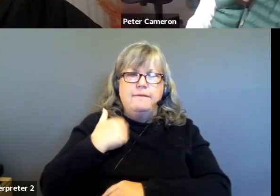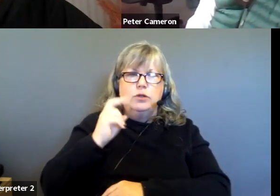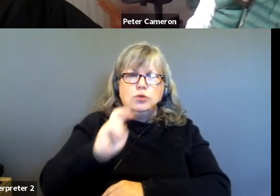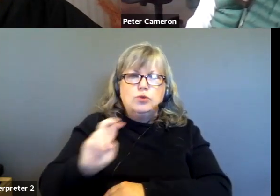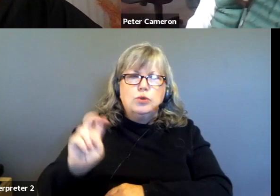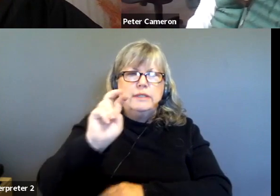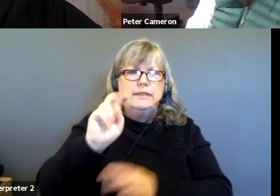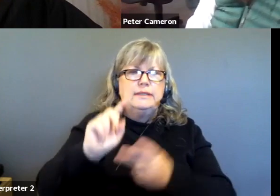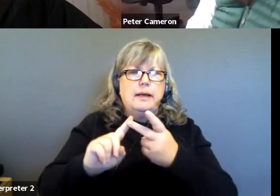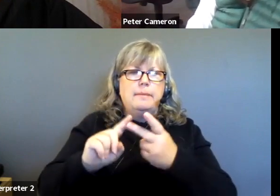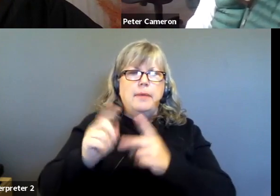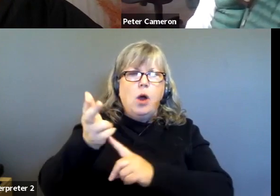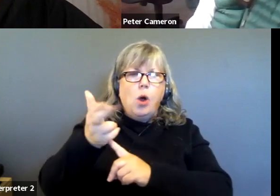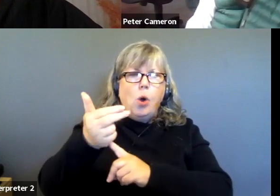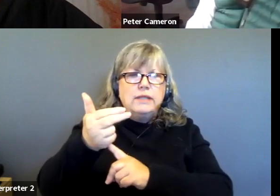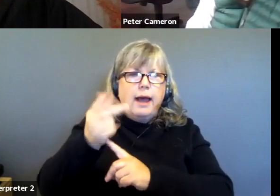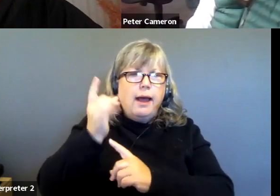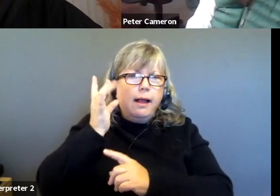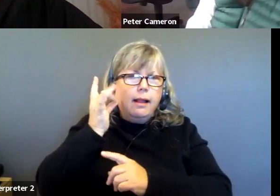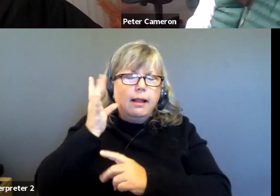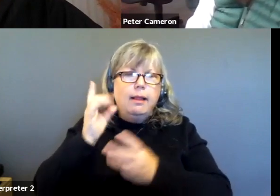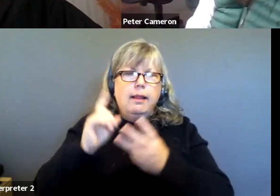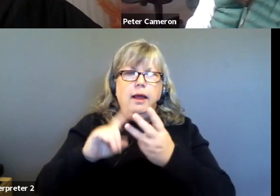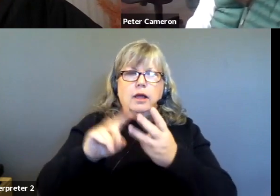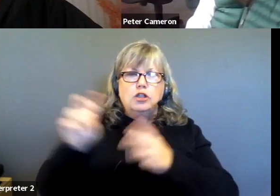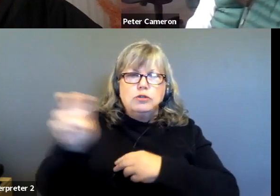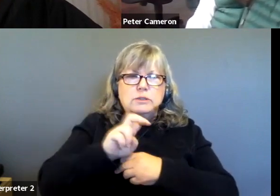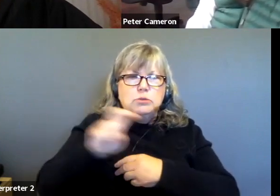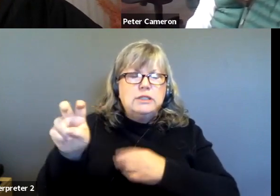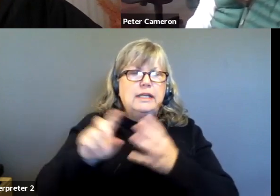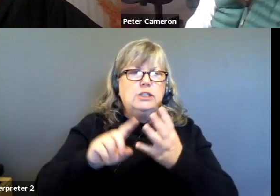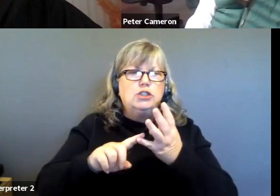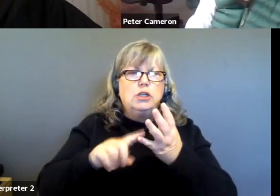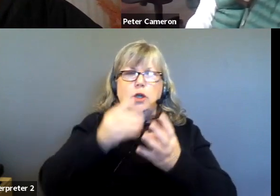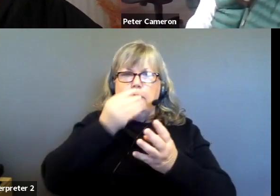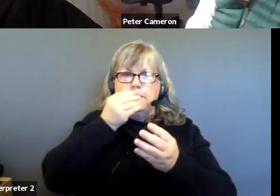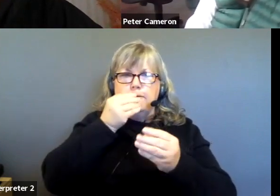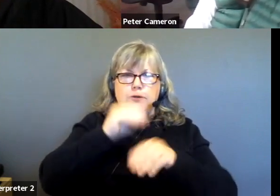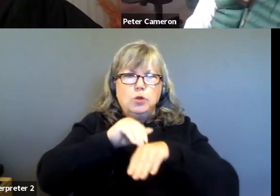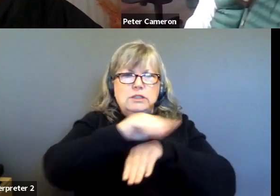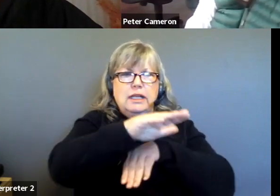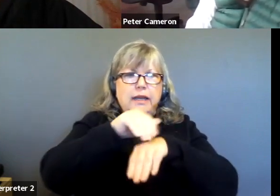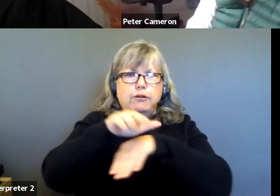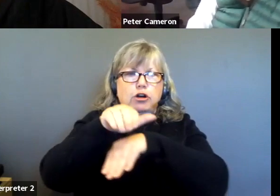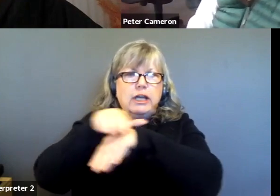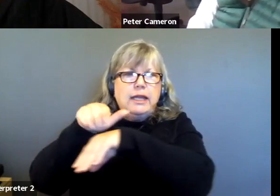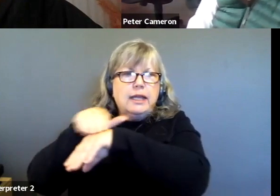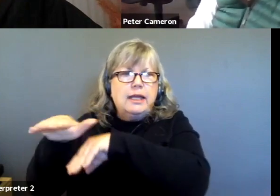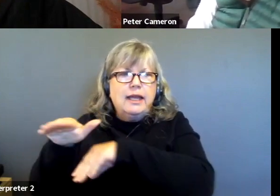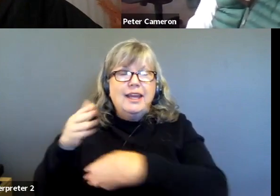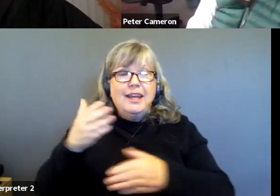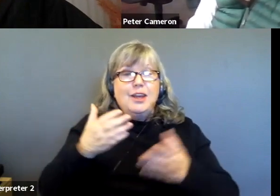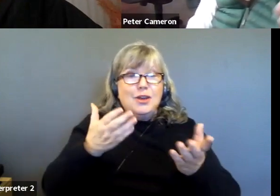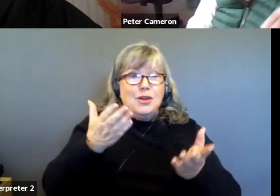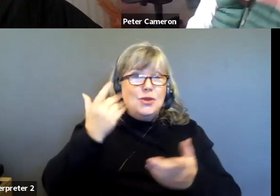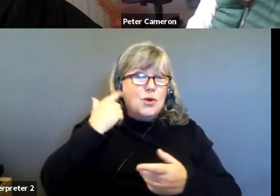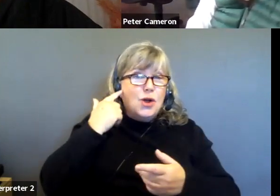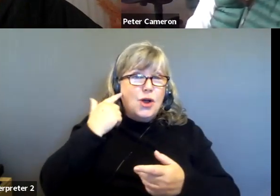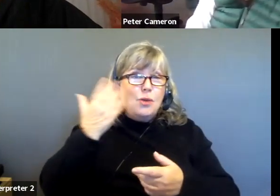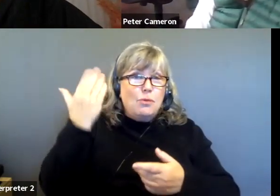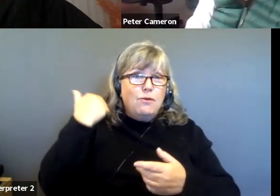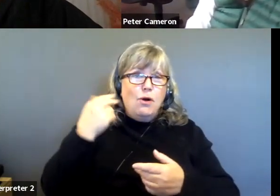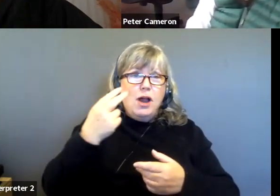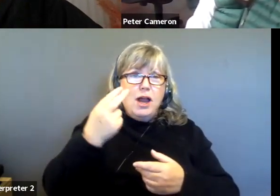have transportation, they have food delivery. And and maybe you heard, the old Hudson's Bay company that was